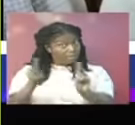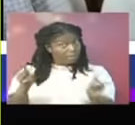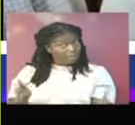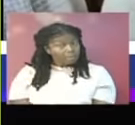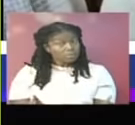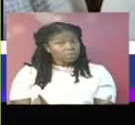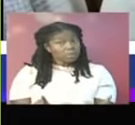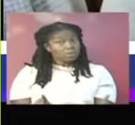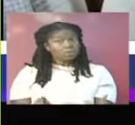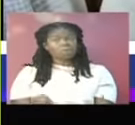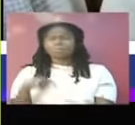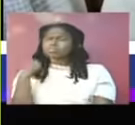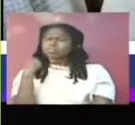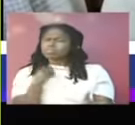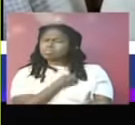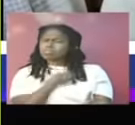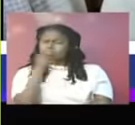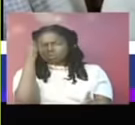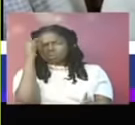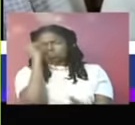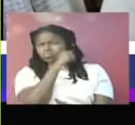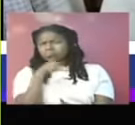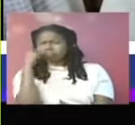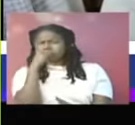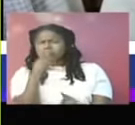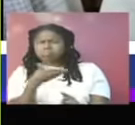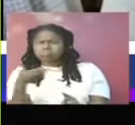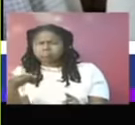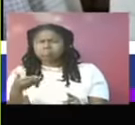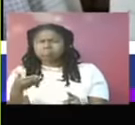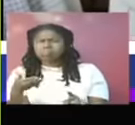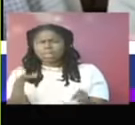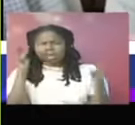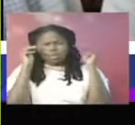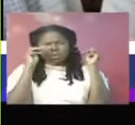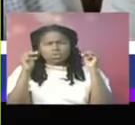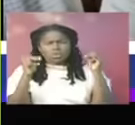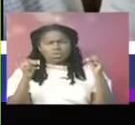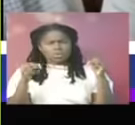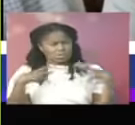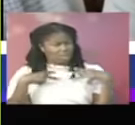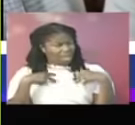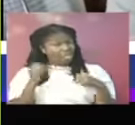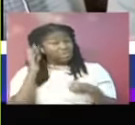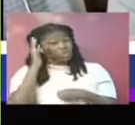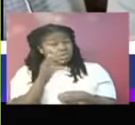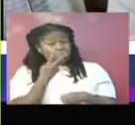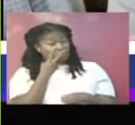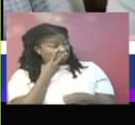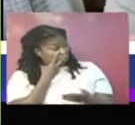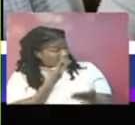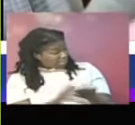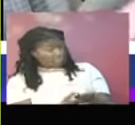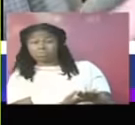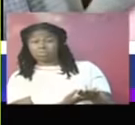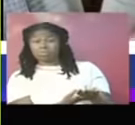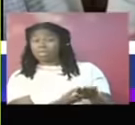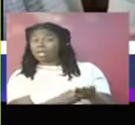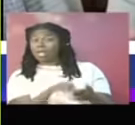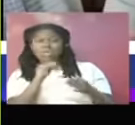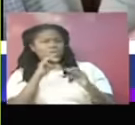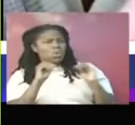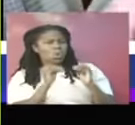enough of a concern to the Ministry of Health that we're seeing this no longer plateauing trend, but now starting to see